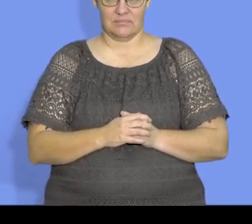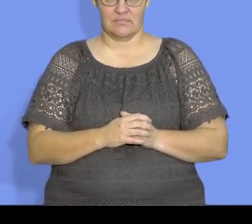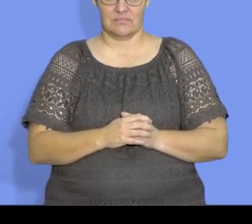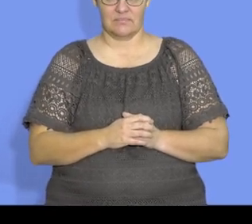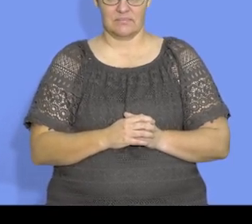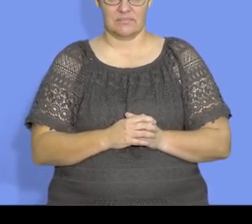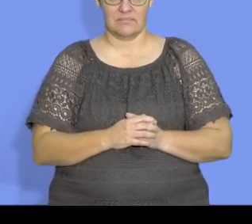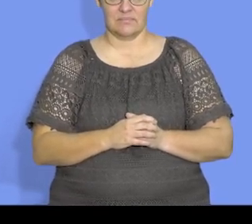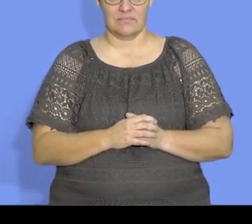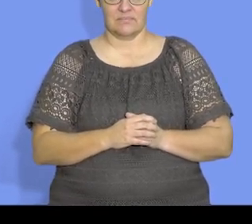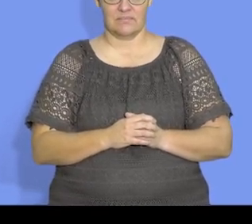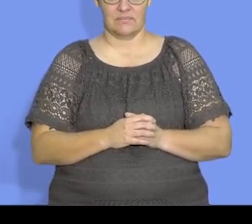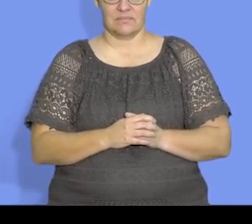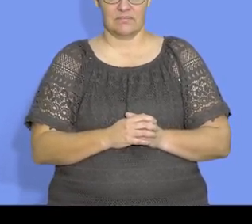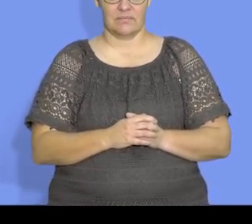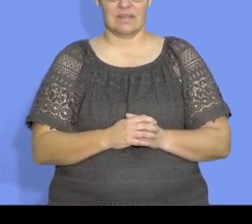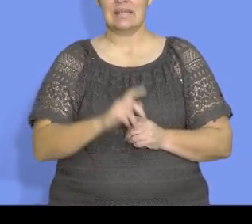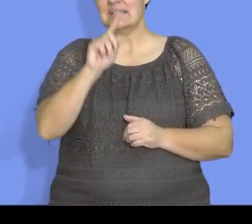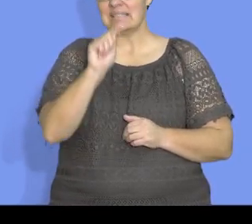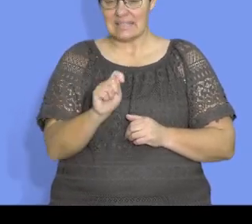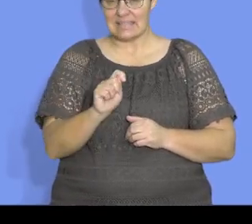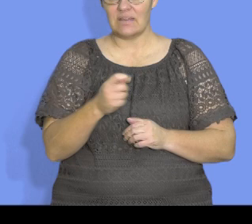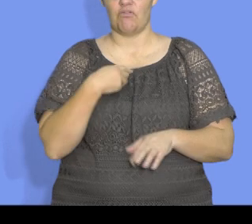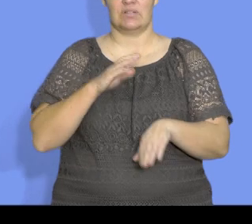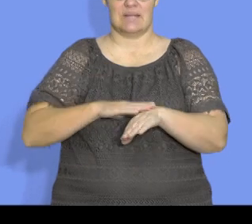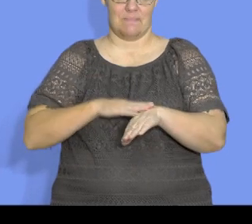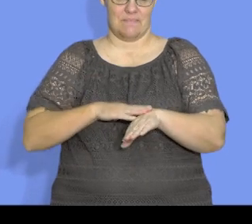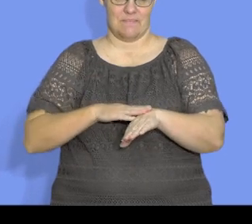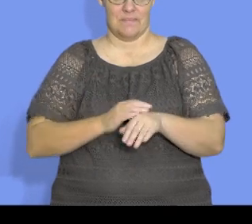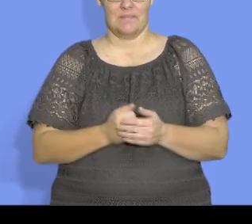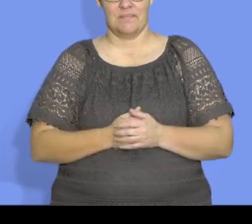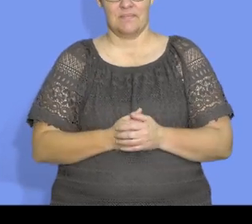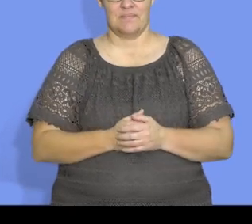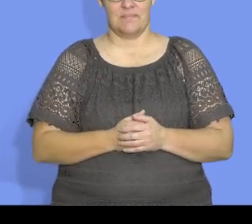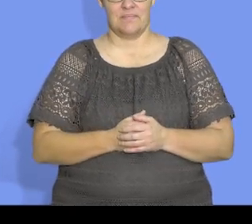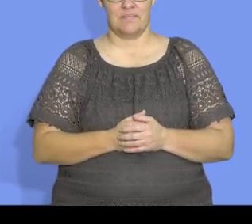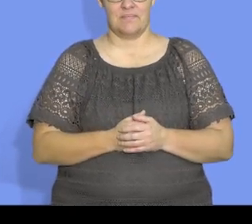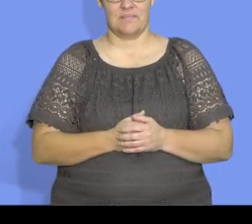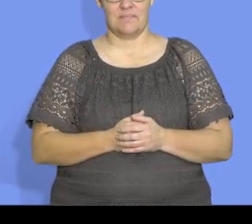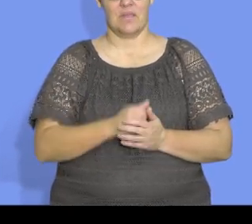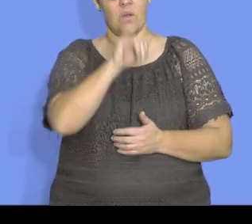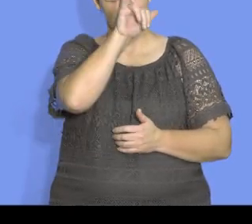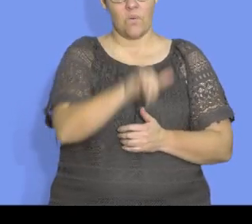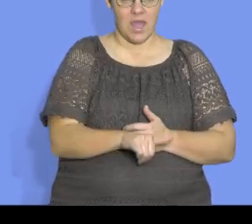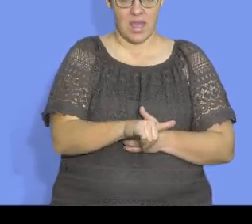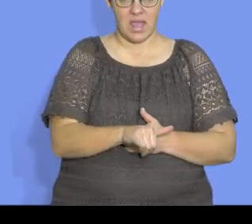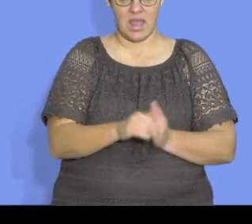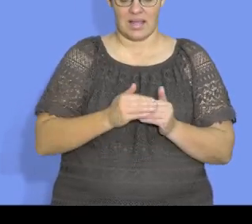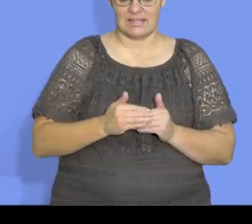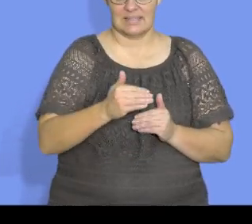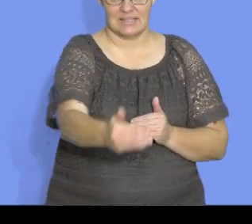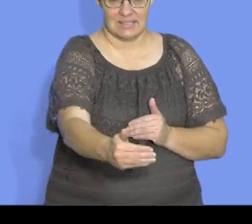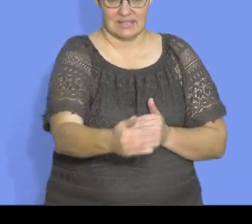Okay, so the u stands for speed, and the t is for time, and the